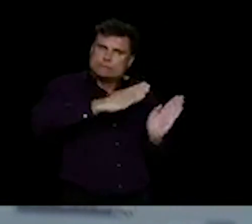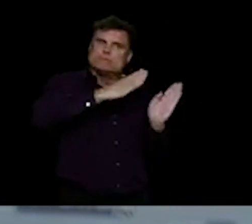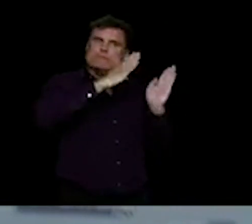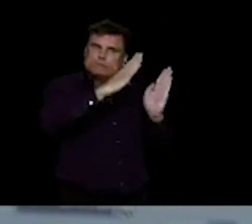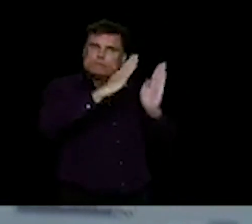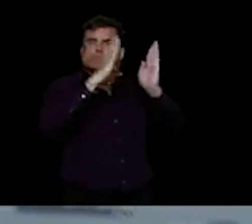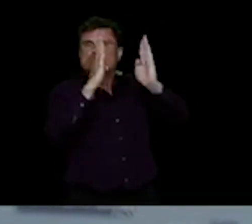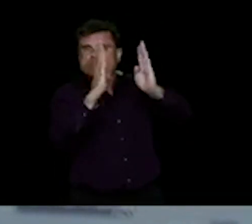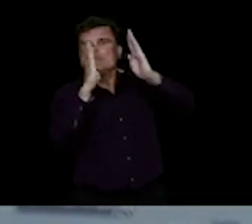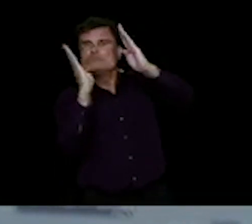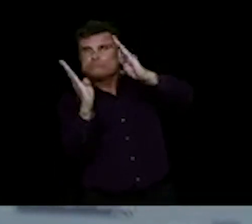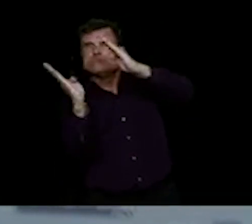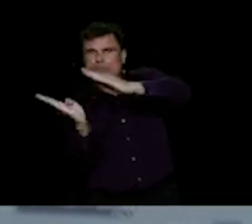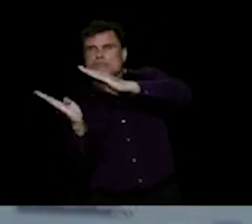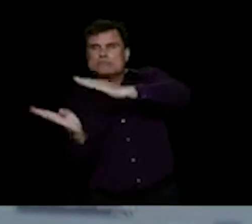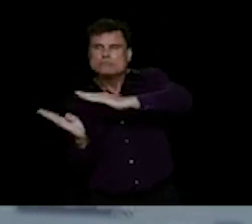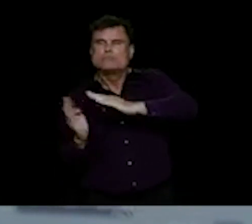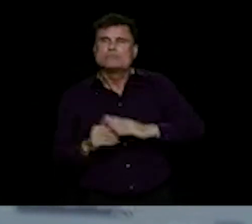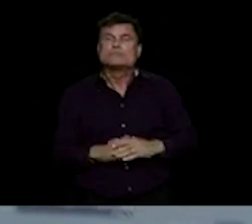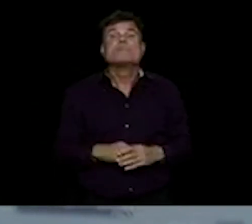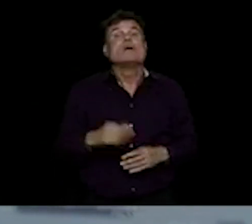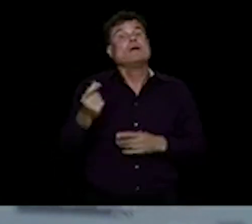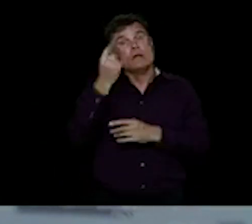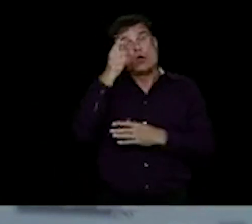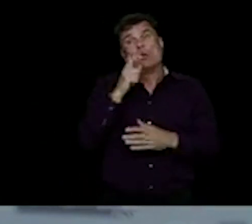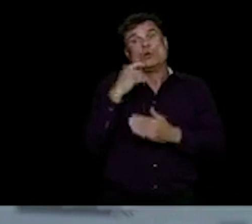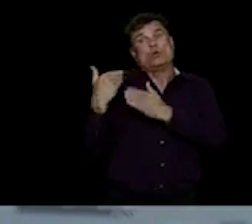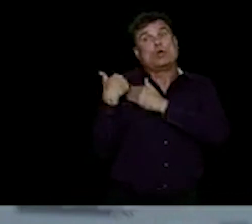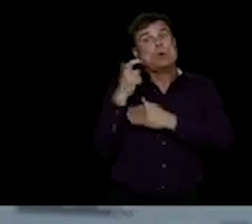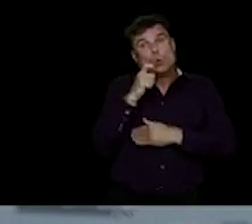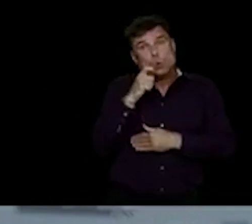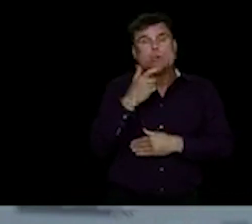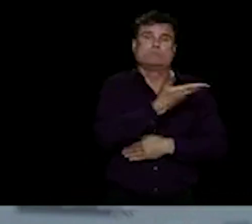And masks will play a part certainly for the adults if they're